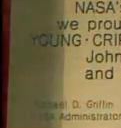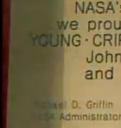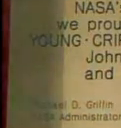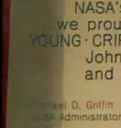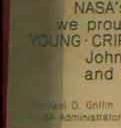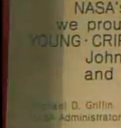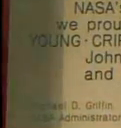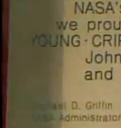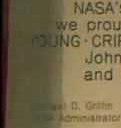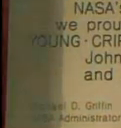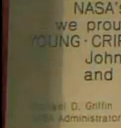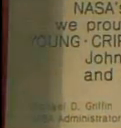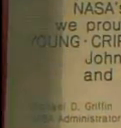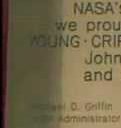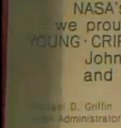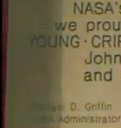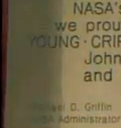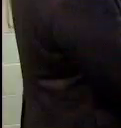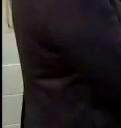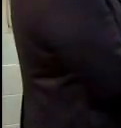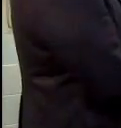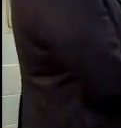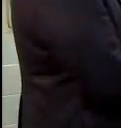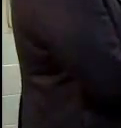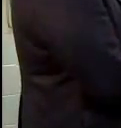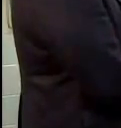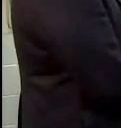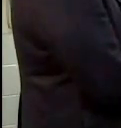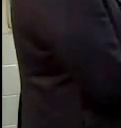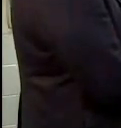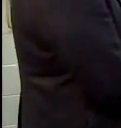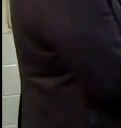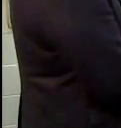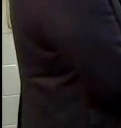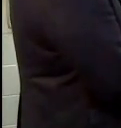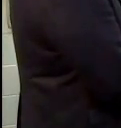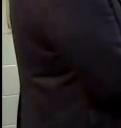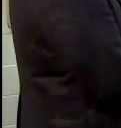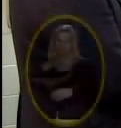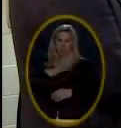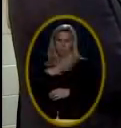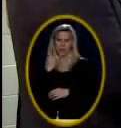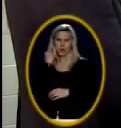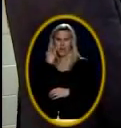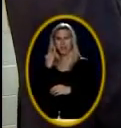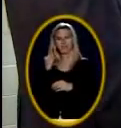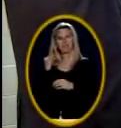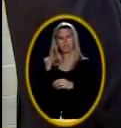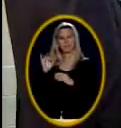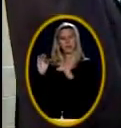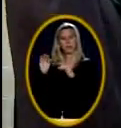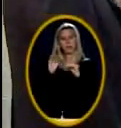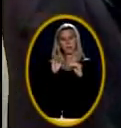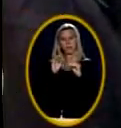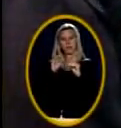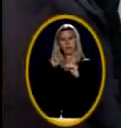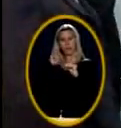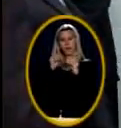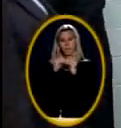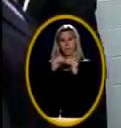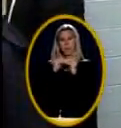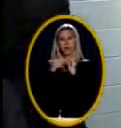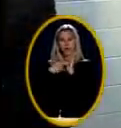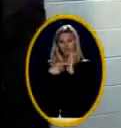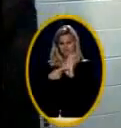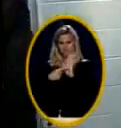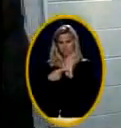Pilot, dated April 2006. Congratulations, gentlemen, and if we could move behind us, we'll have one more